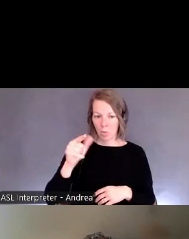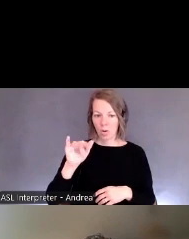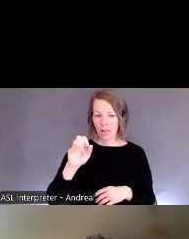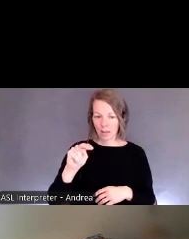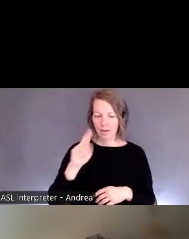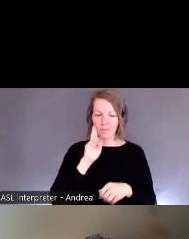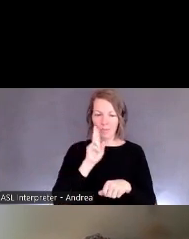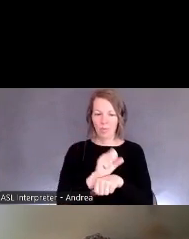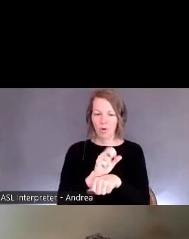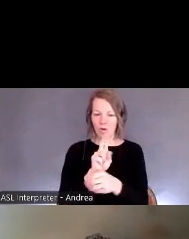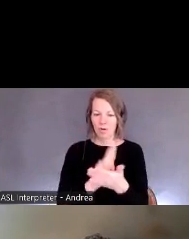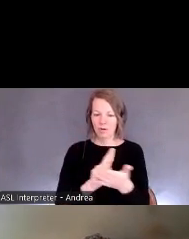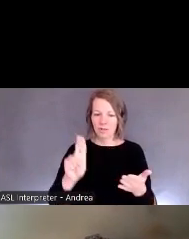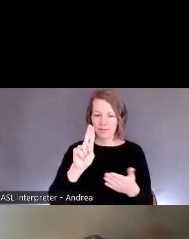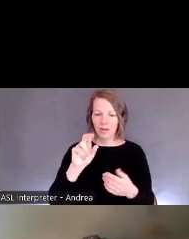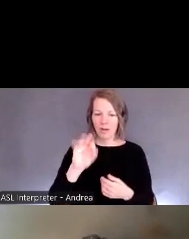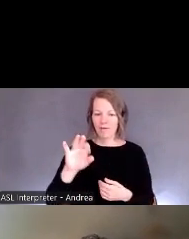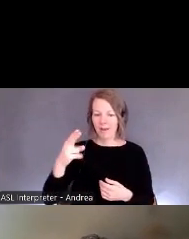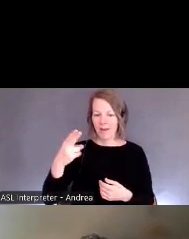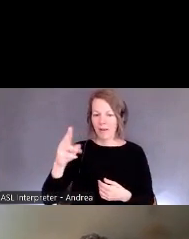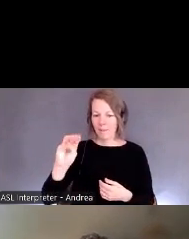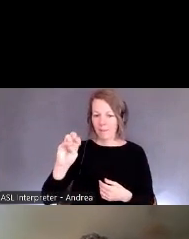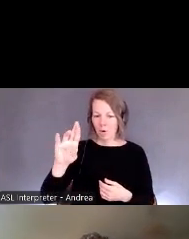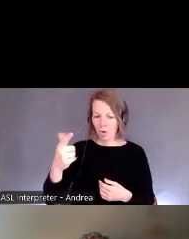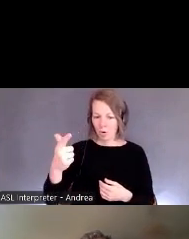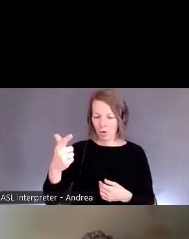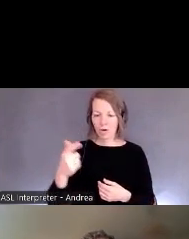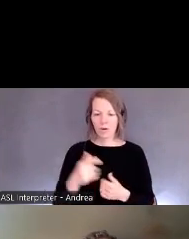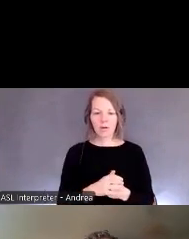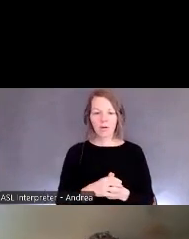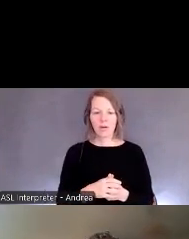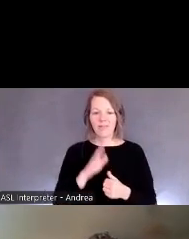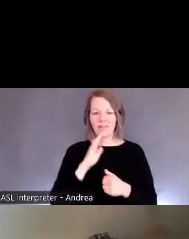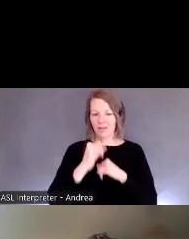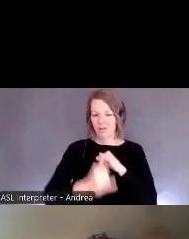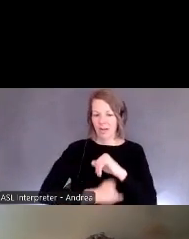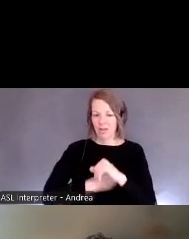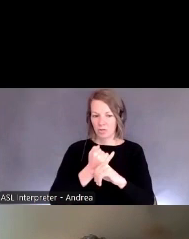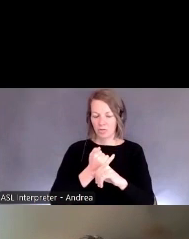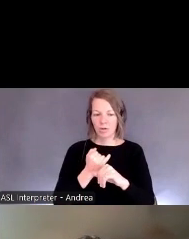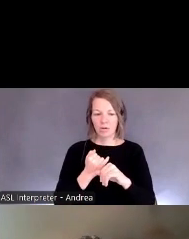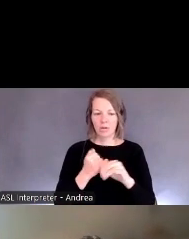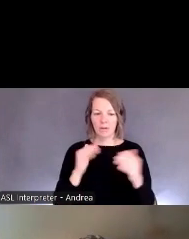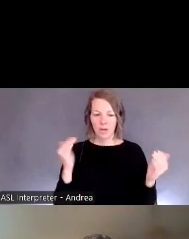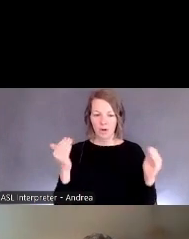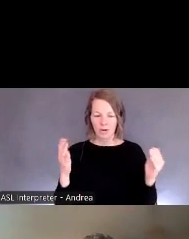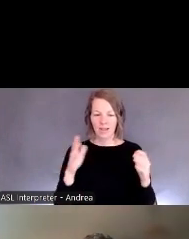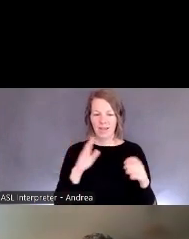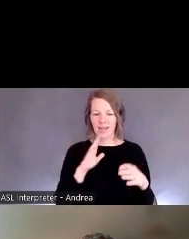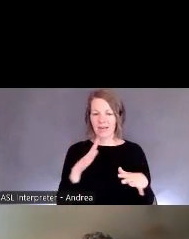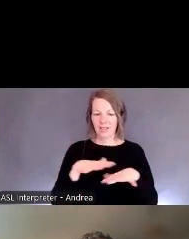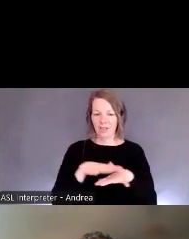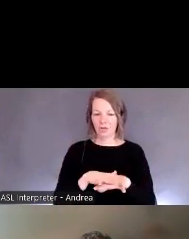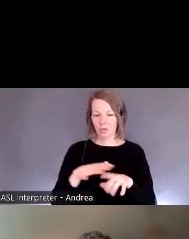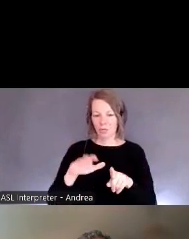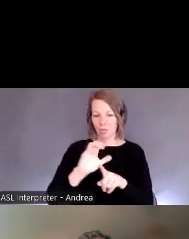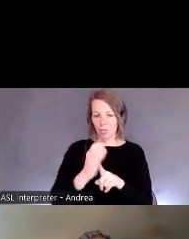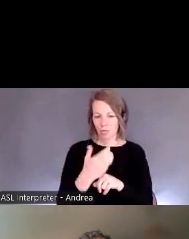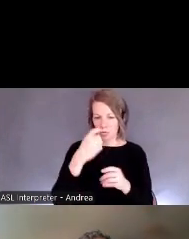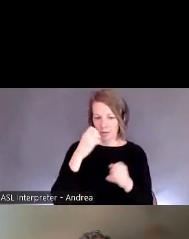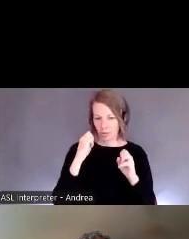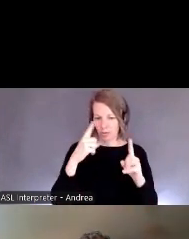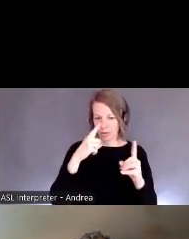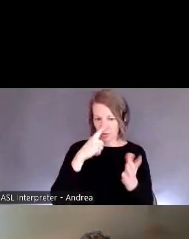the University of Hamburg in the area of international comparative and intercultural education